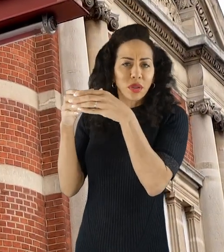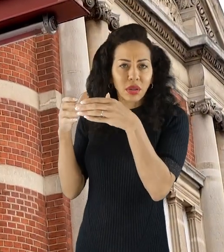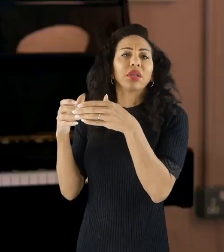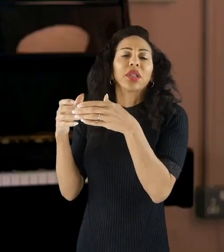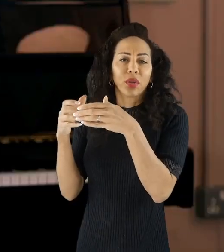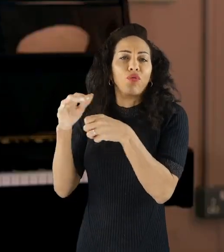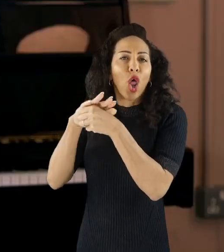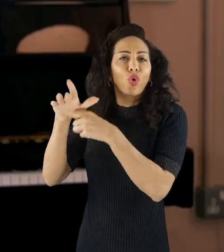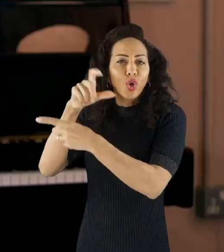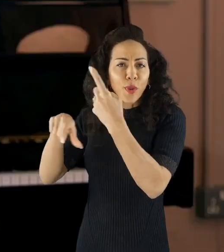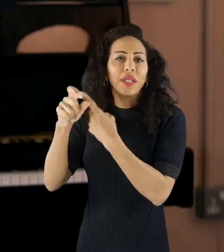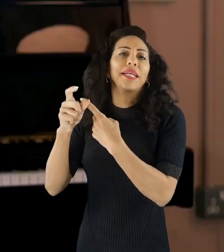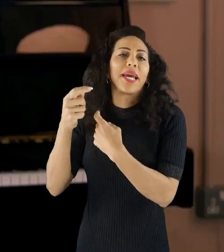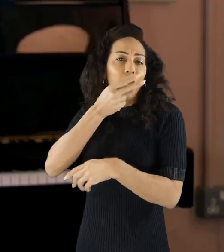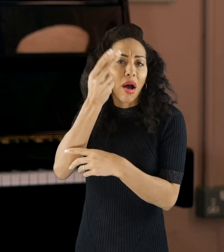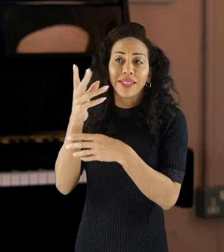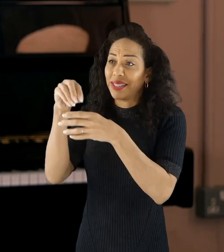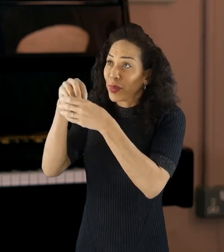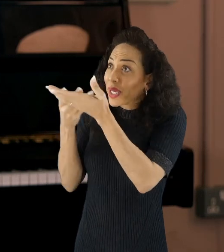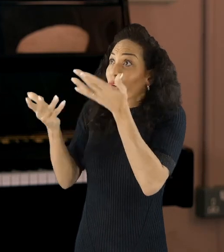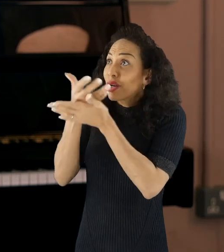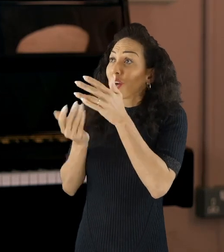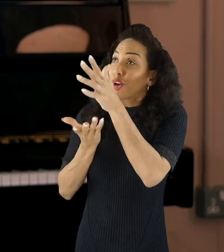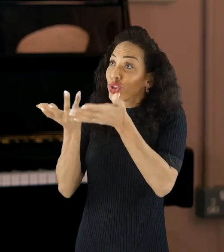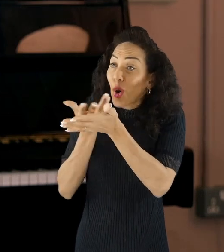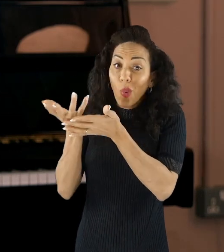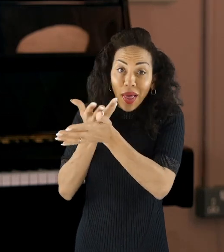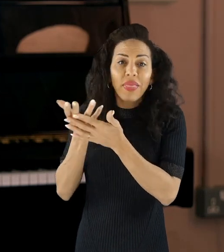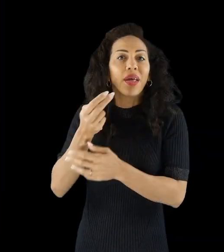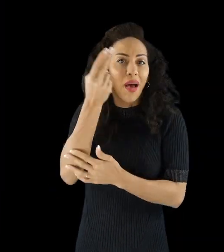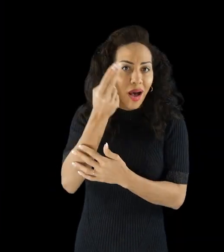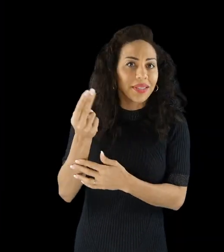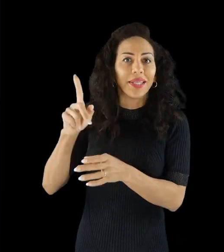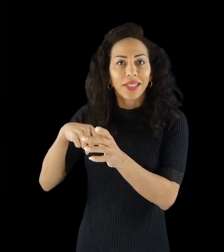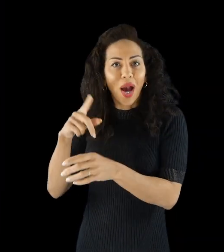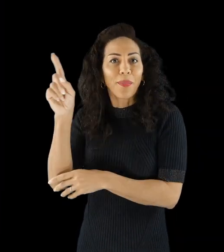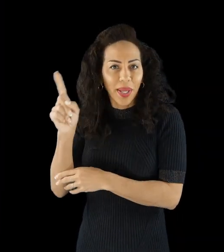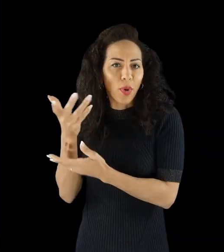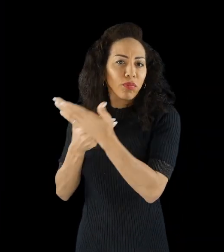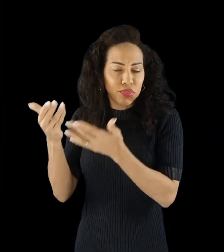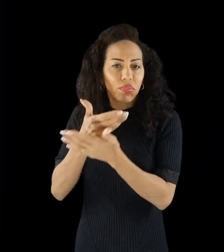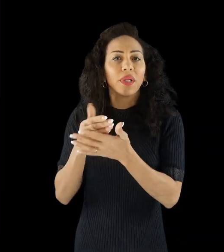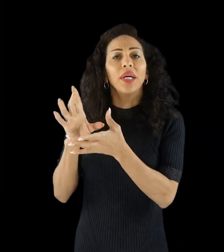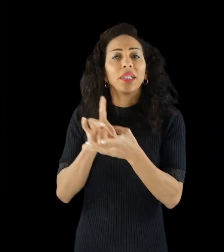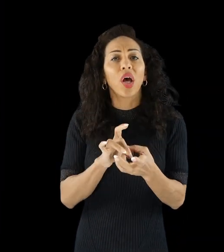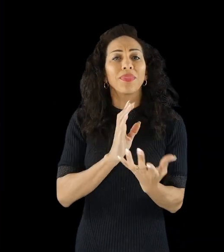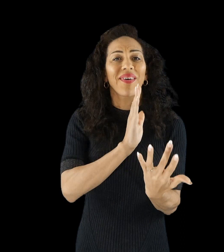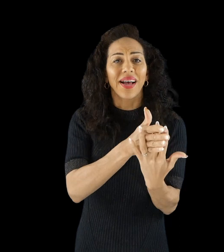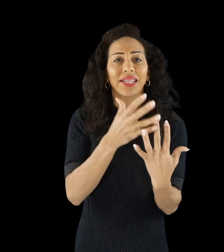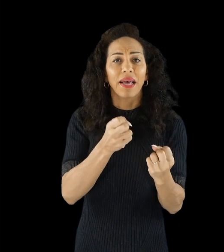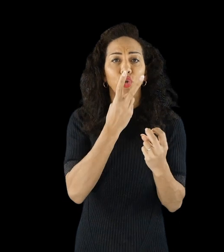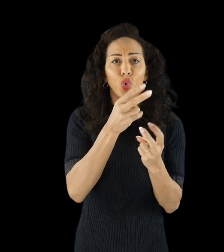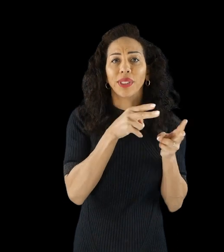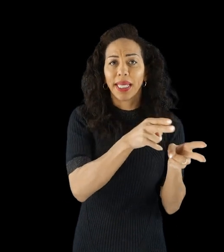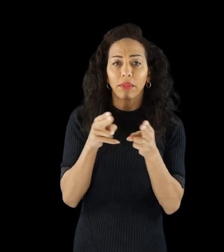consult with. We have a lot of young people that we consult with, and we have a lot of artists that we consult with. In terms of access, we have two schemes,